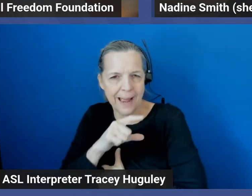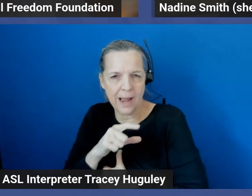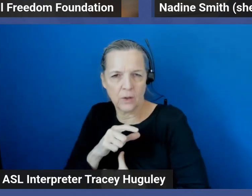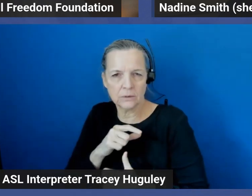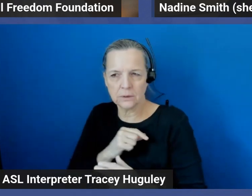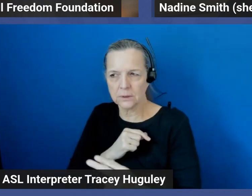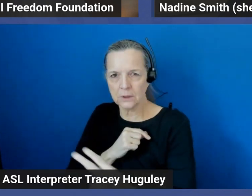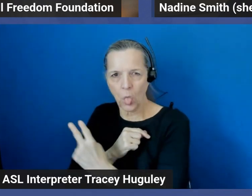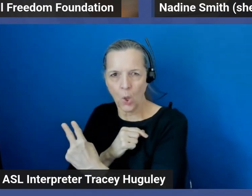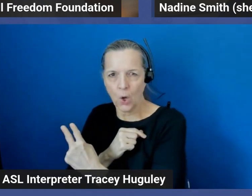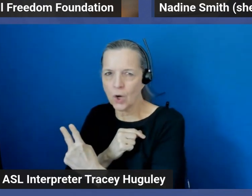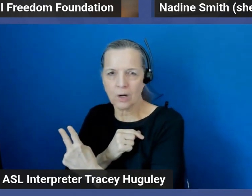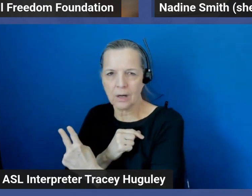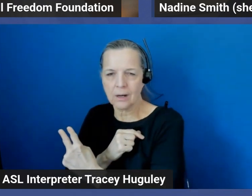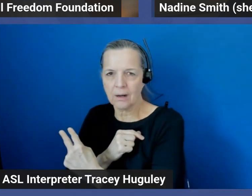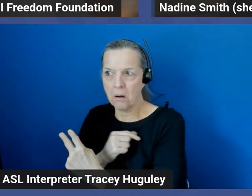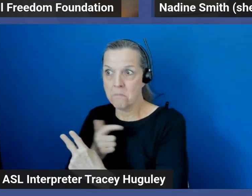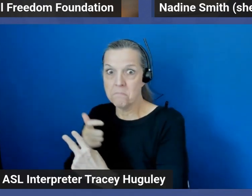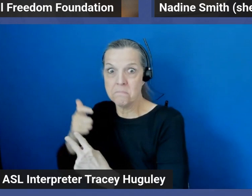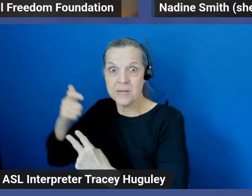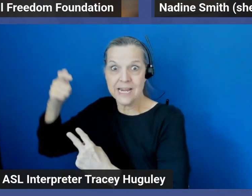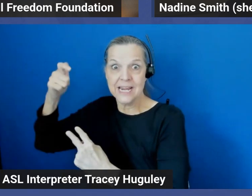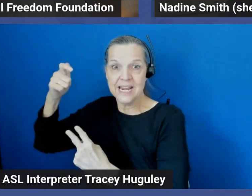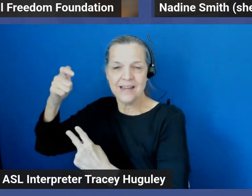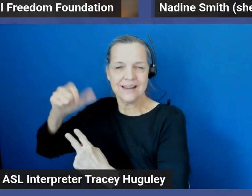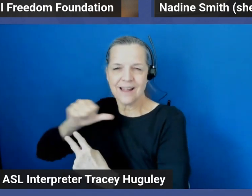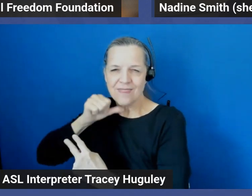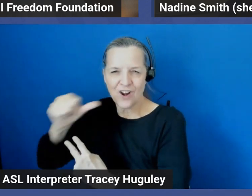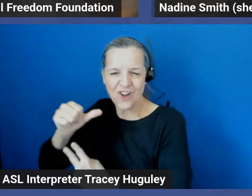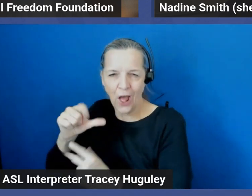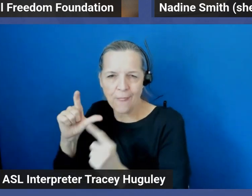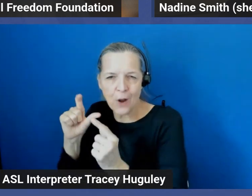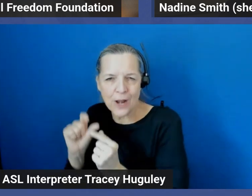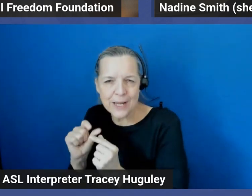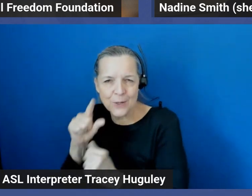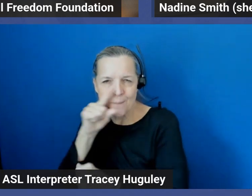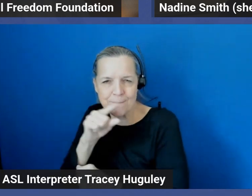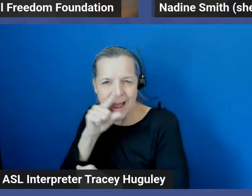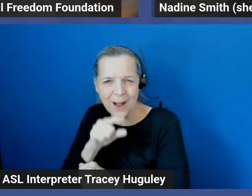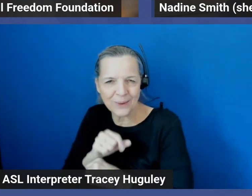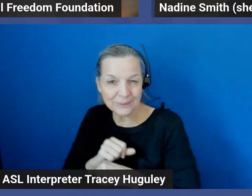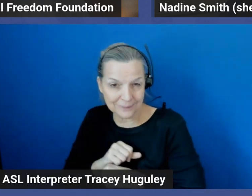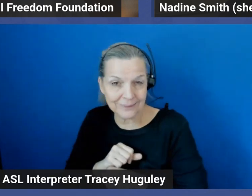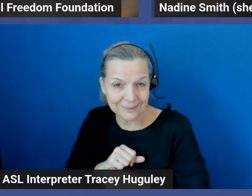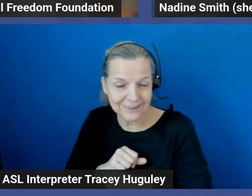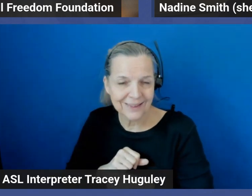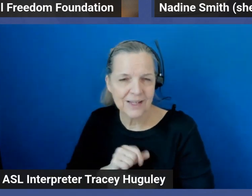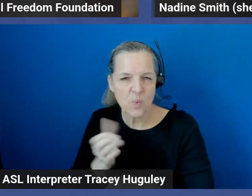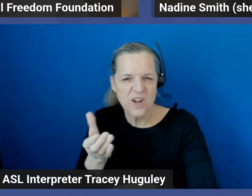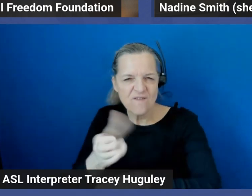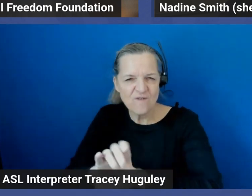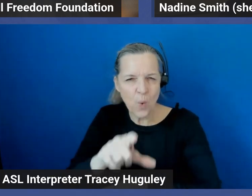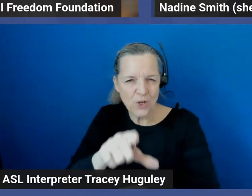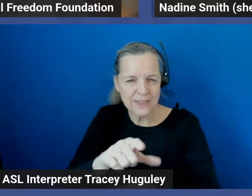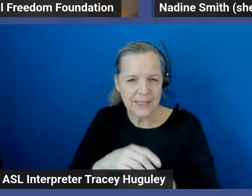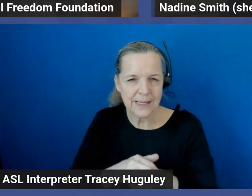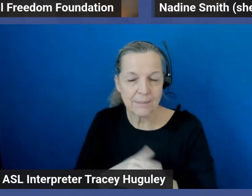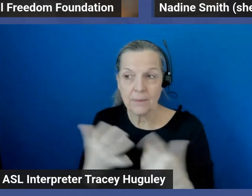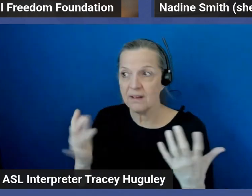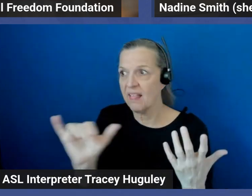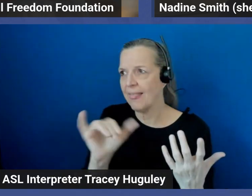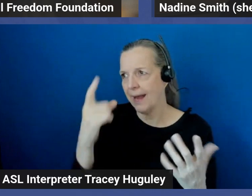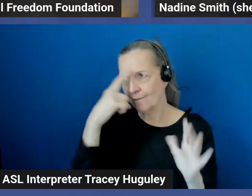as bigger than they actually are. And when we compel them they want to pass a